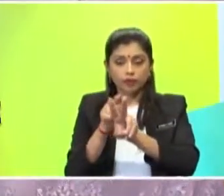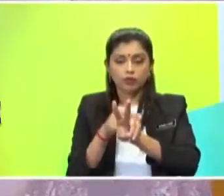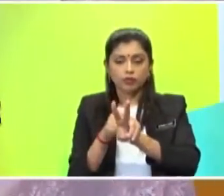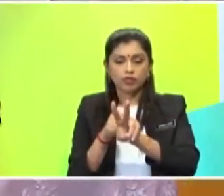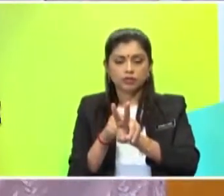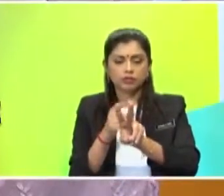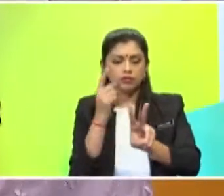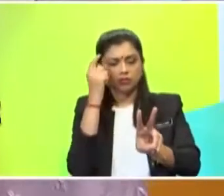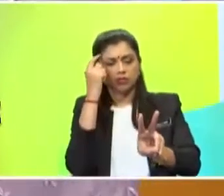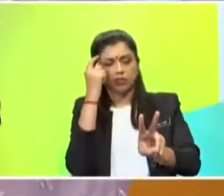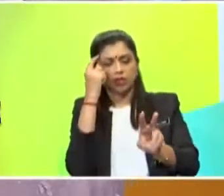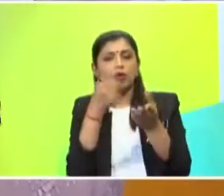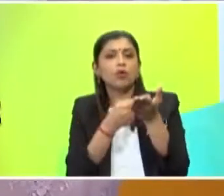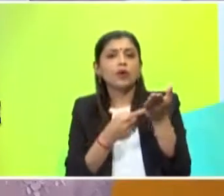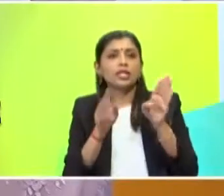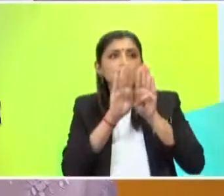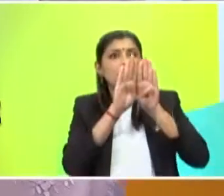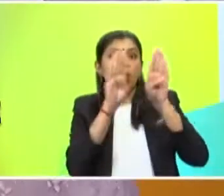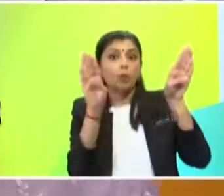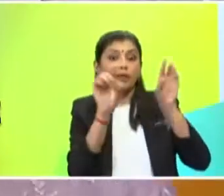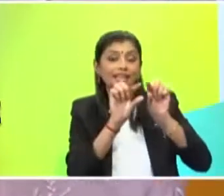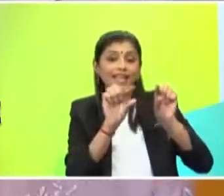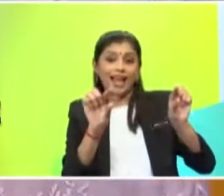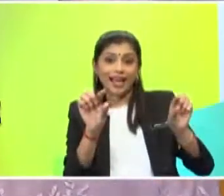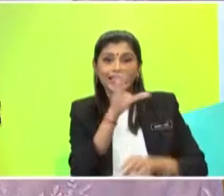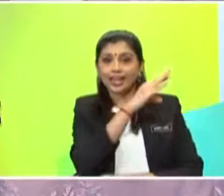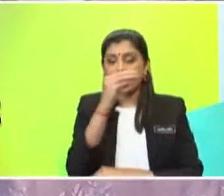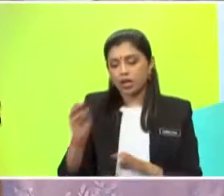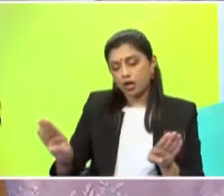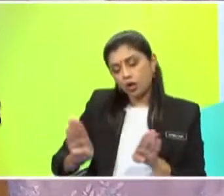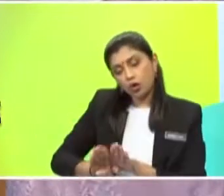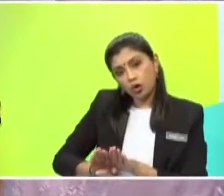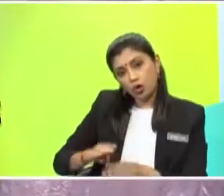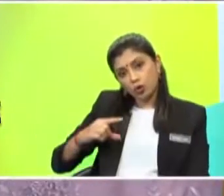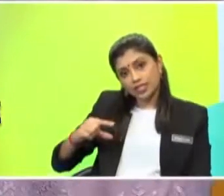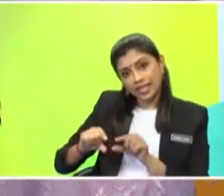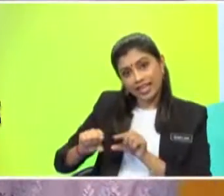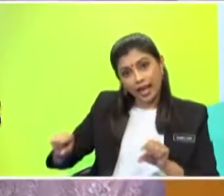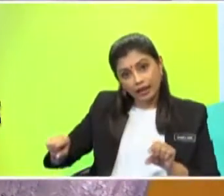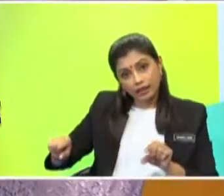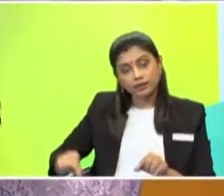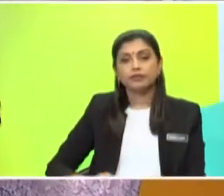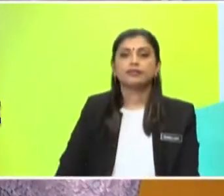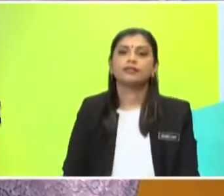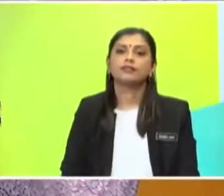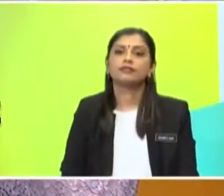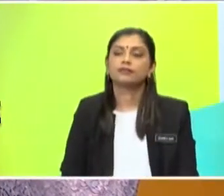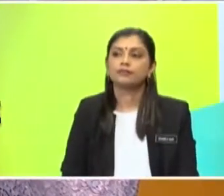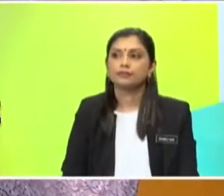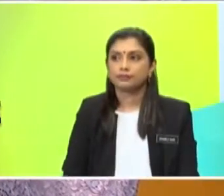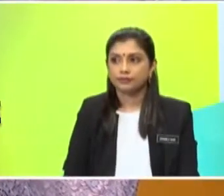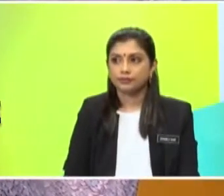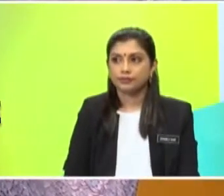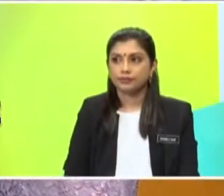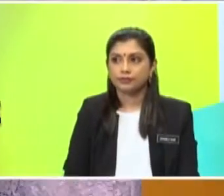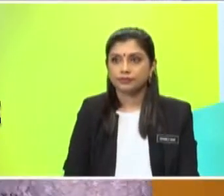would be their opening line and what would be their closing line. So they will be working in pairs, Sean. Okay. Yeah? So let me just explain to all of you out